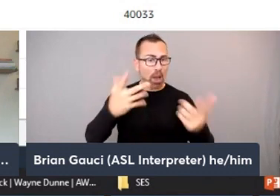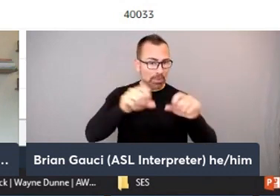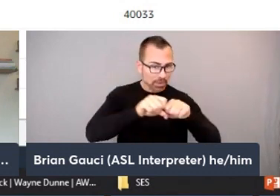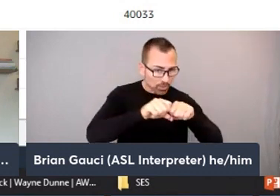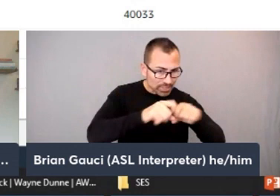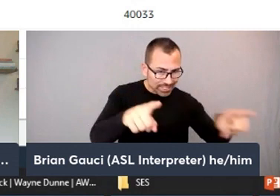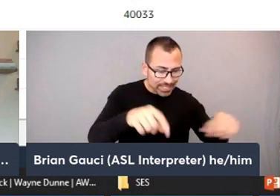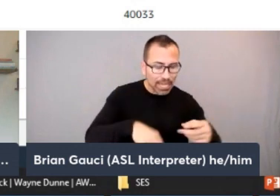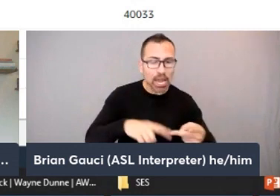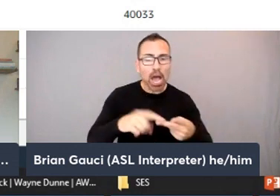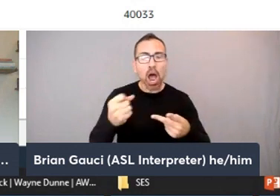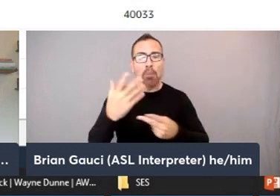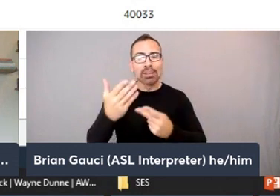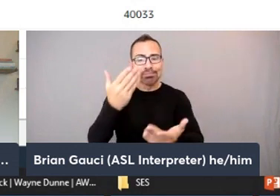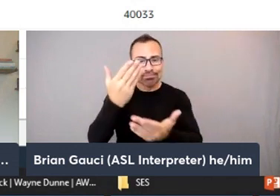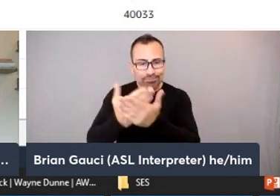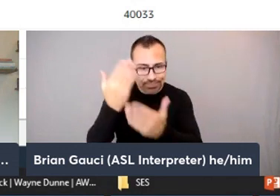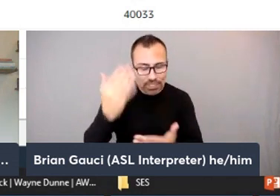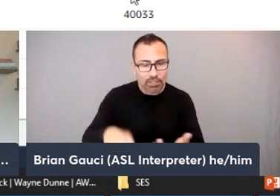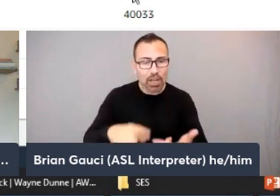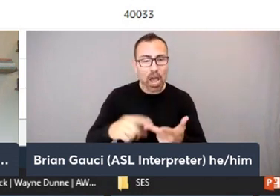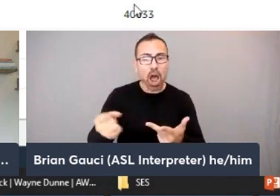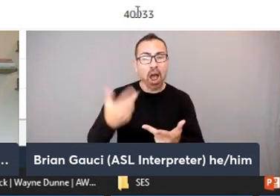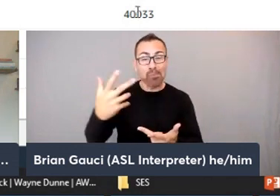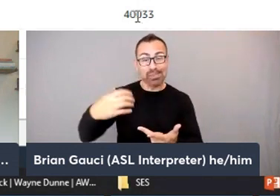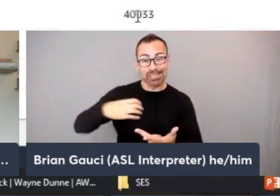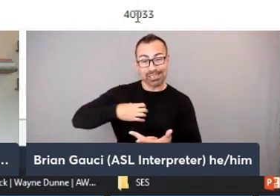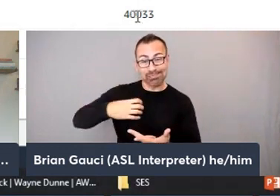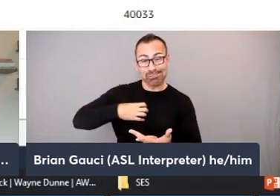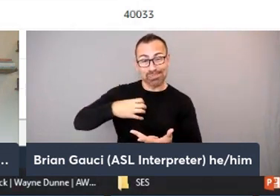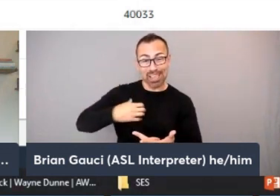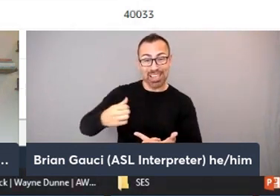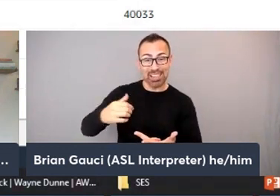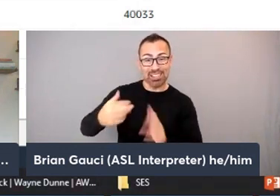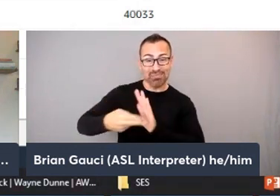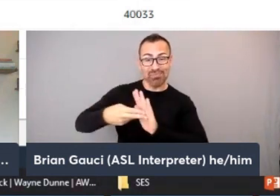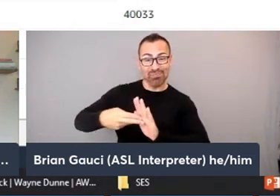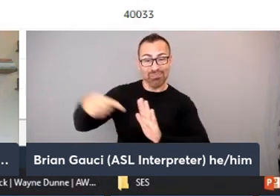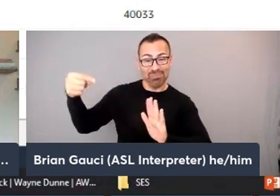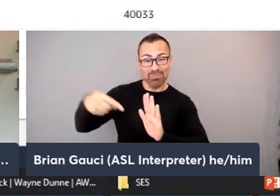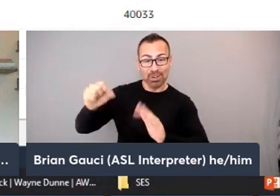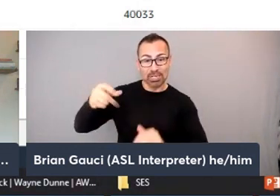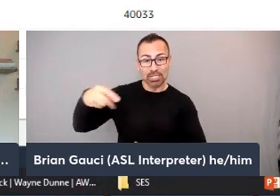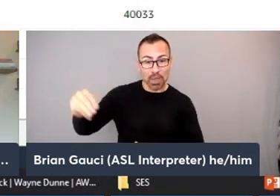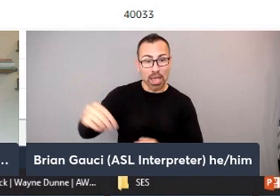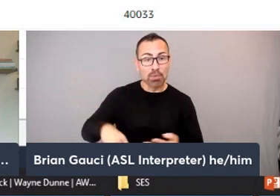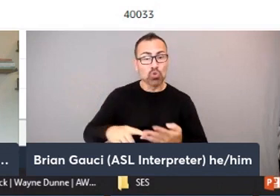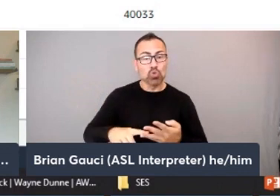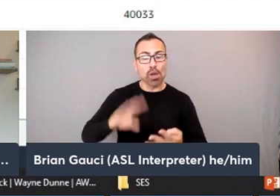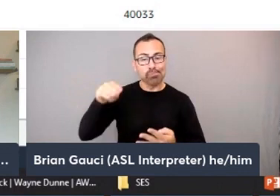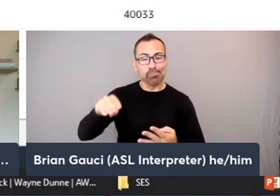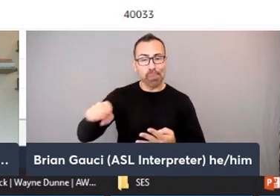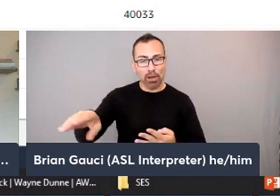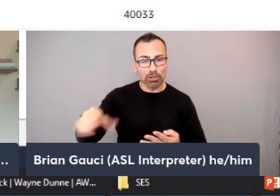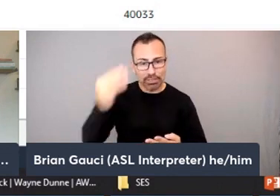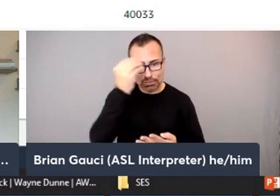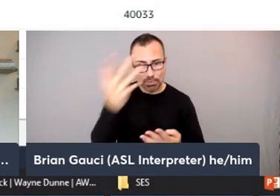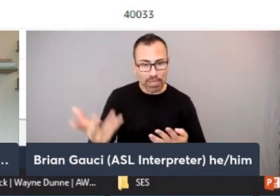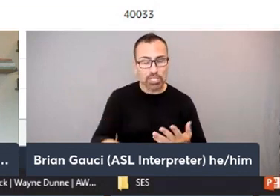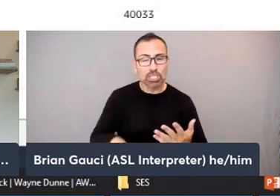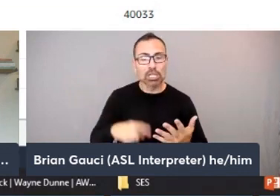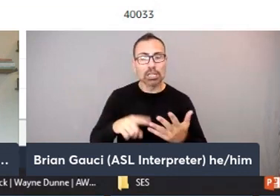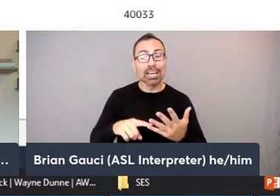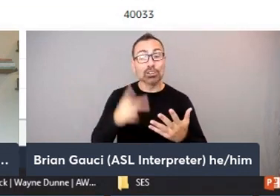were delivered, how many people actually complained about it by marking it spam. You have bounce information. And then you can also see how many people